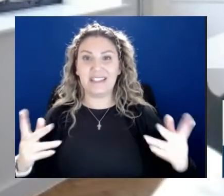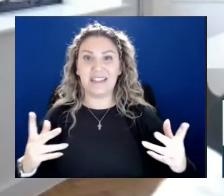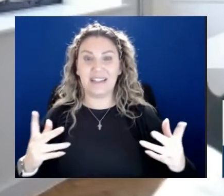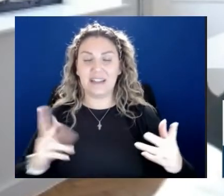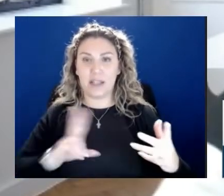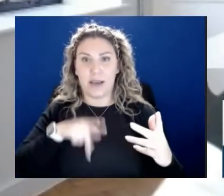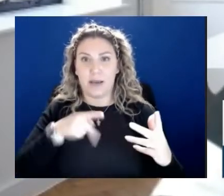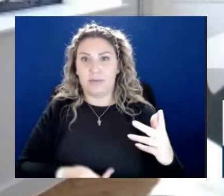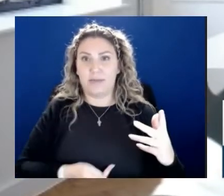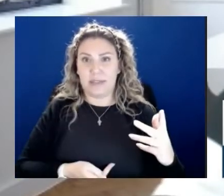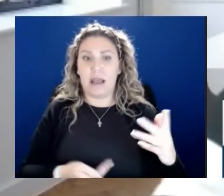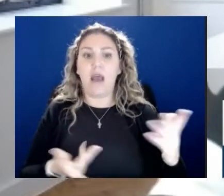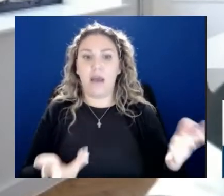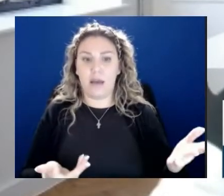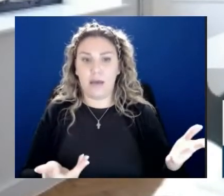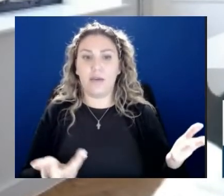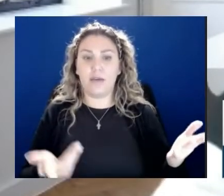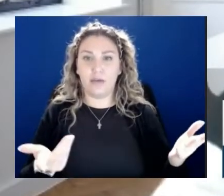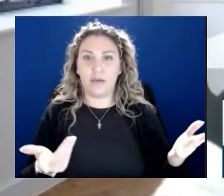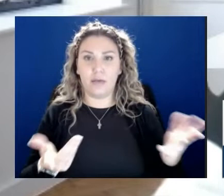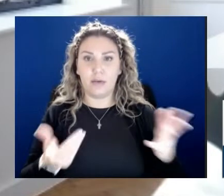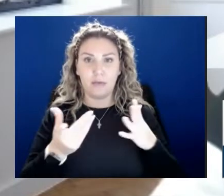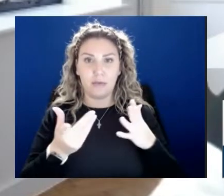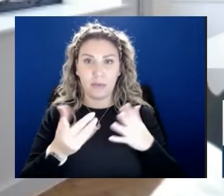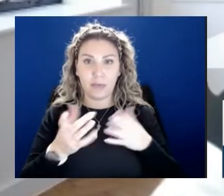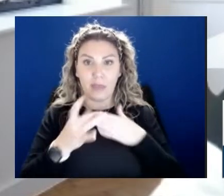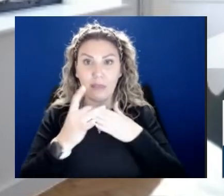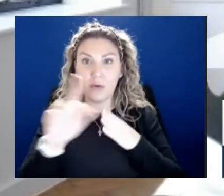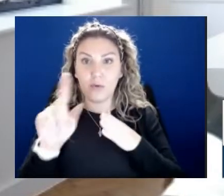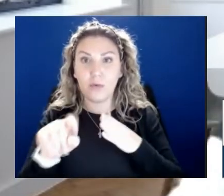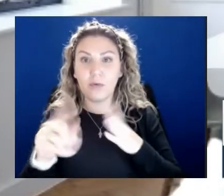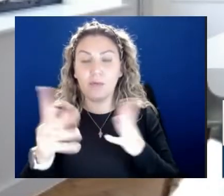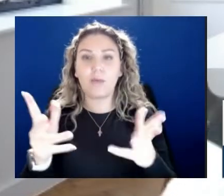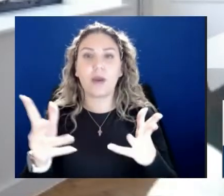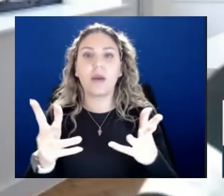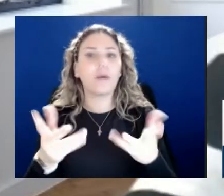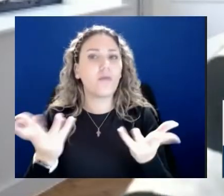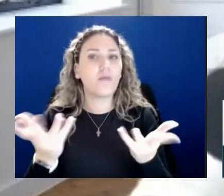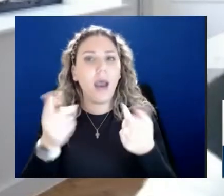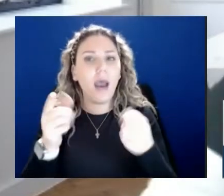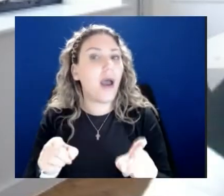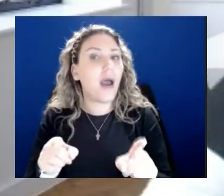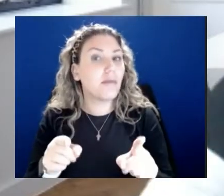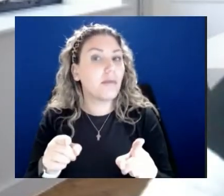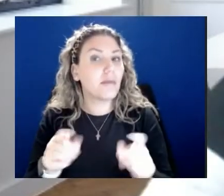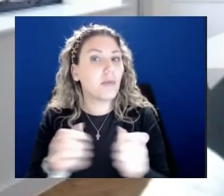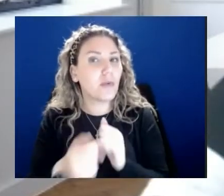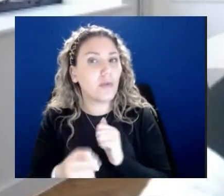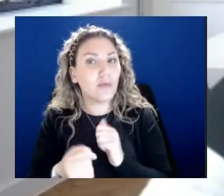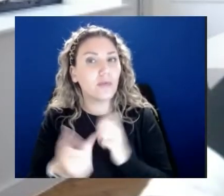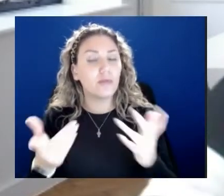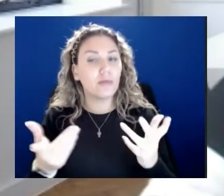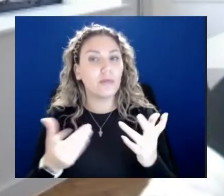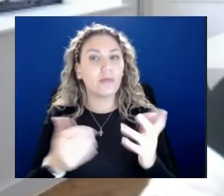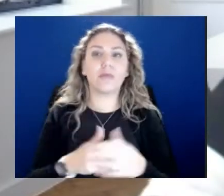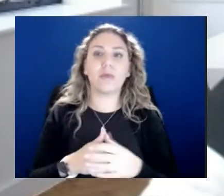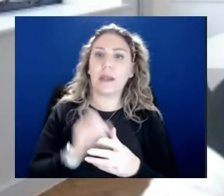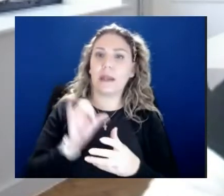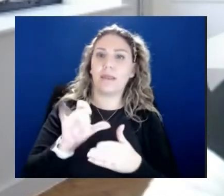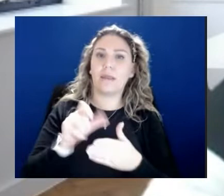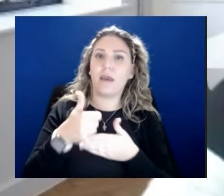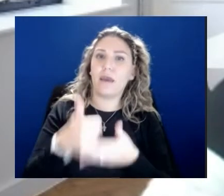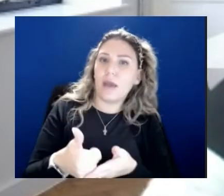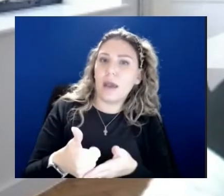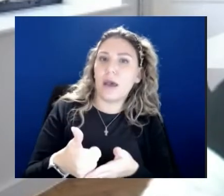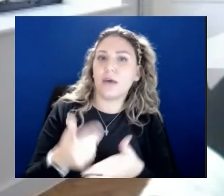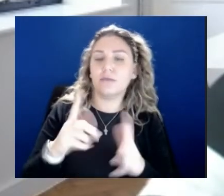upset about something, I think the leading question is, what happened? What happened to you? I think that usually helps start some